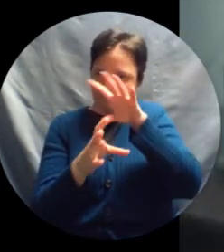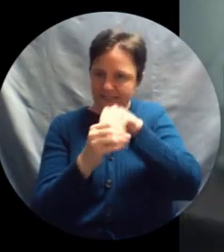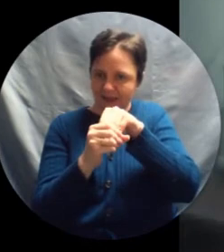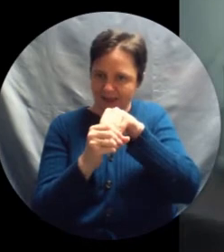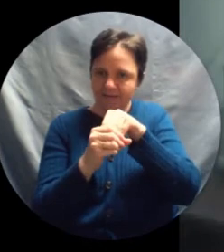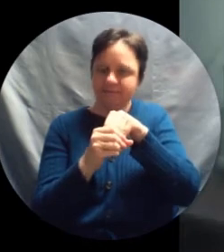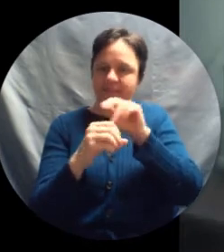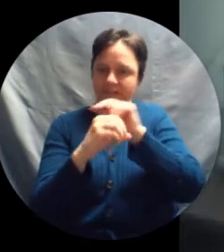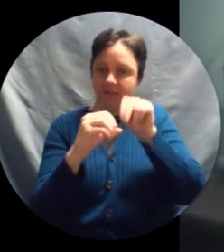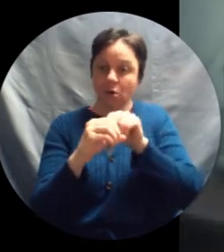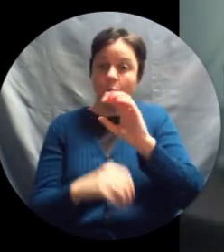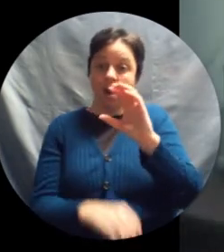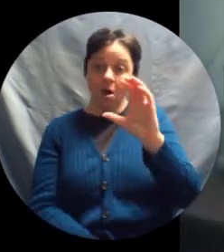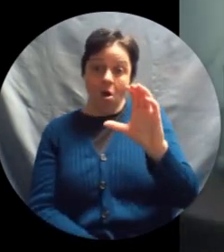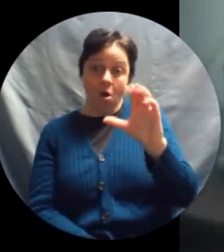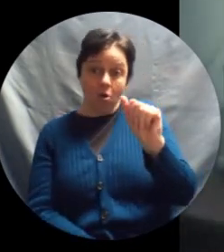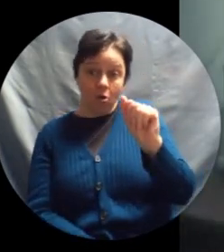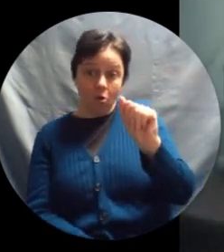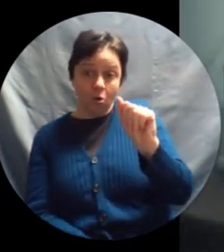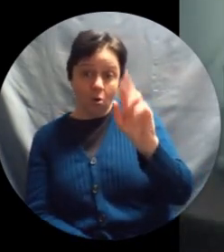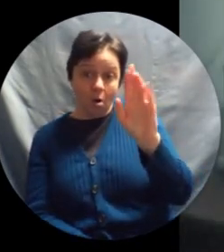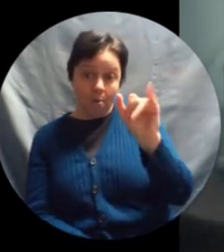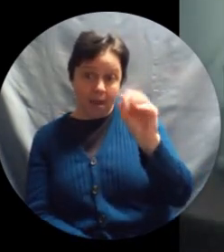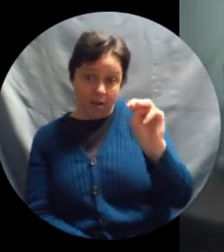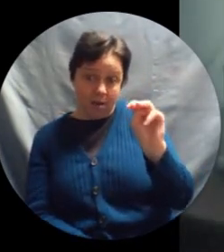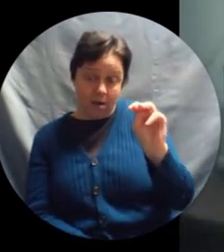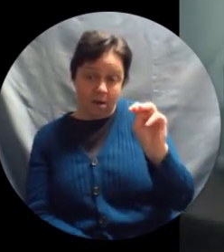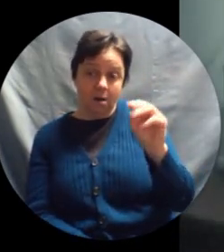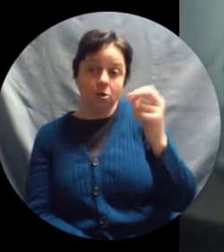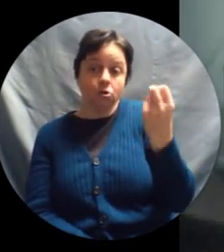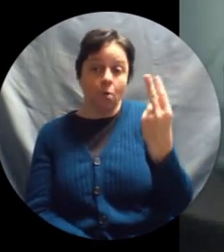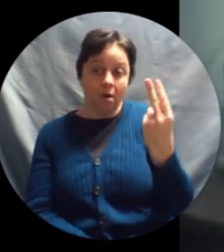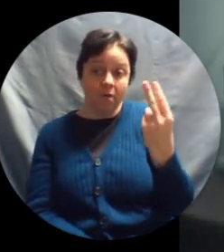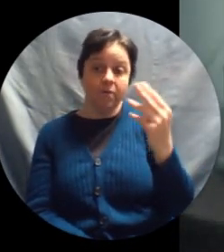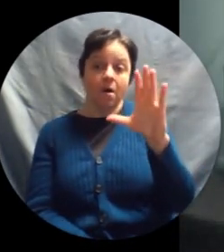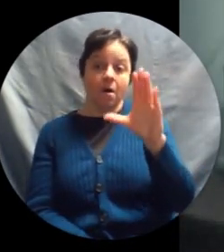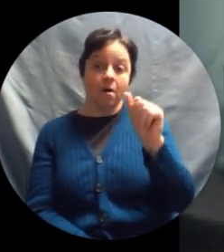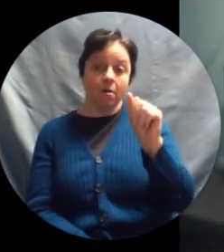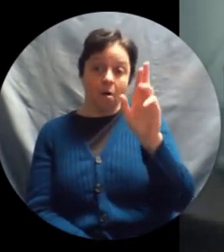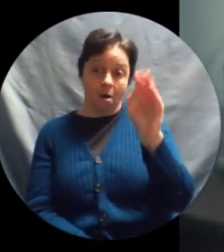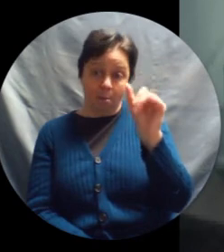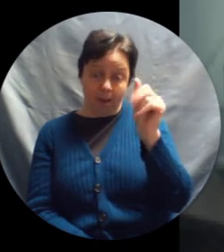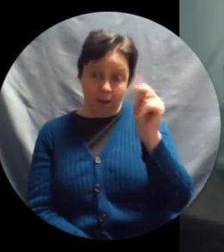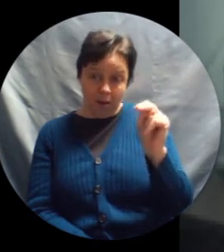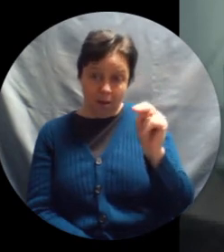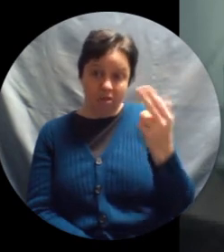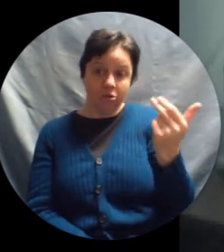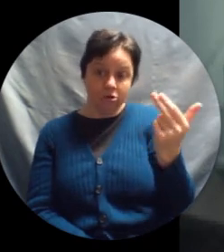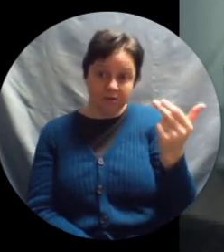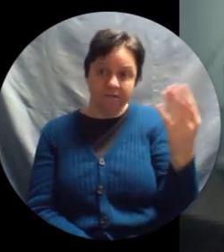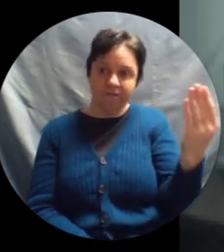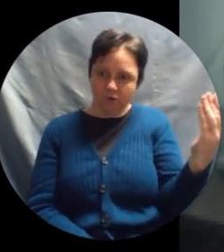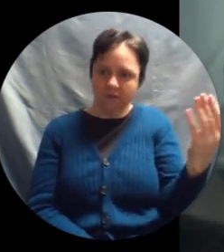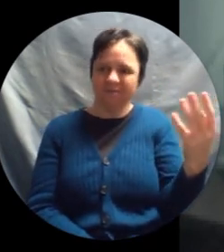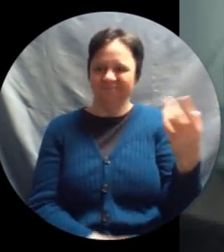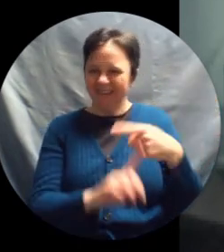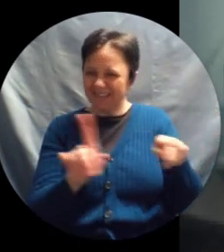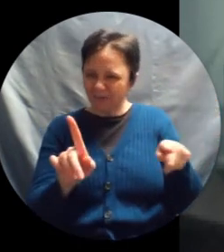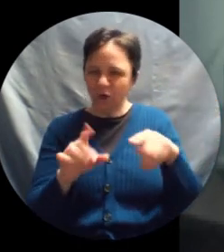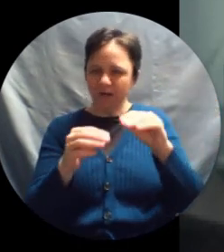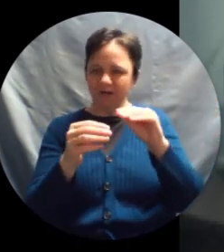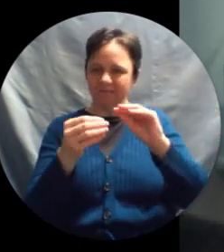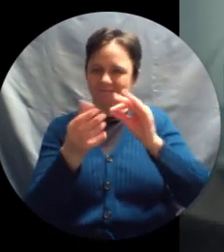have carbon 12, you can have carbon 14, you can have all these different versions of carbon because of the number of neutrons